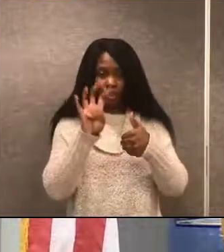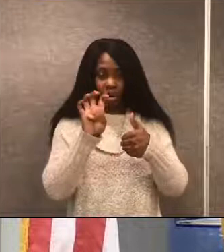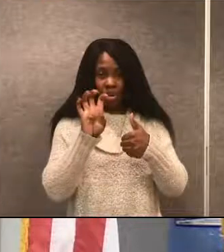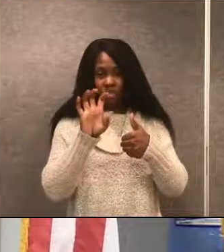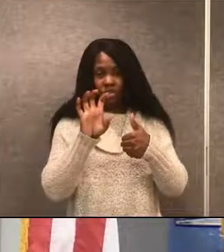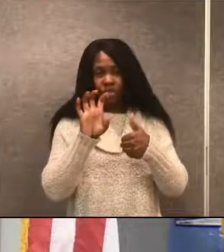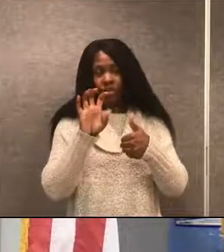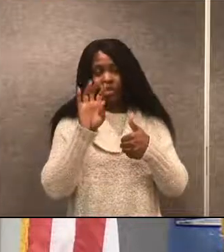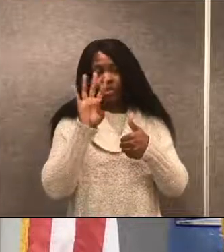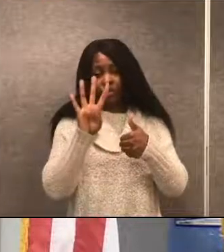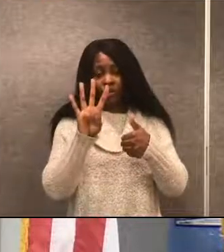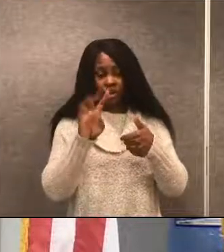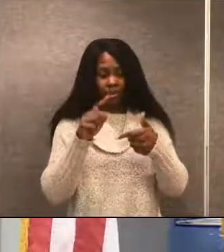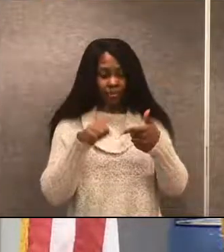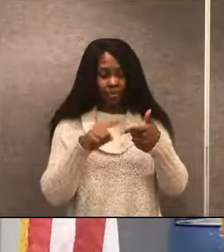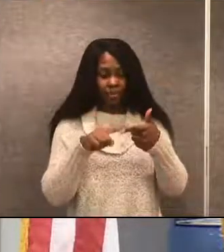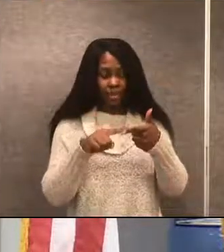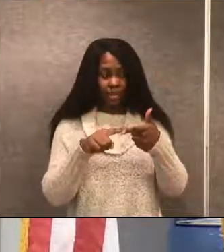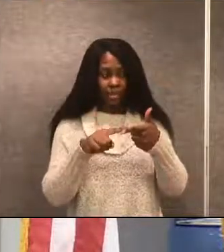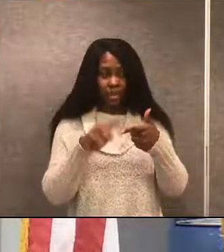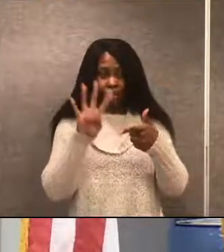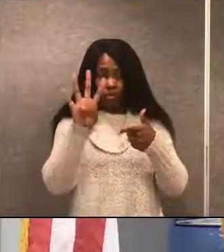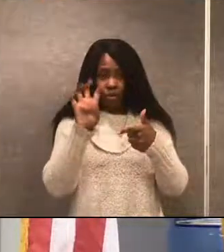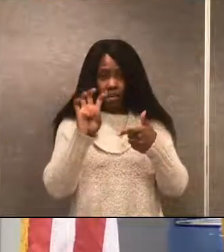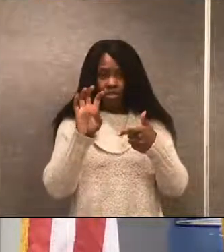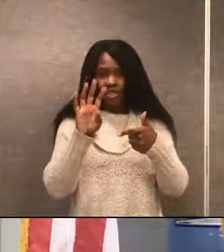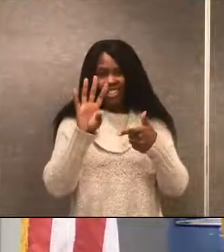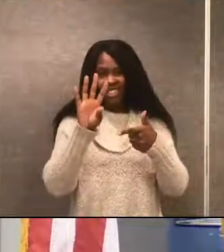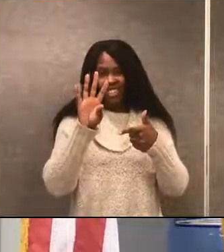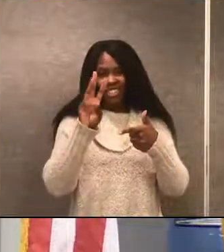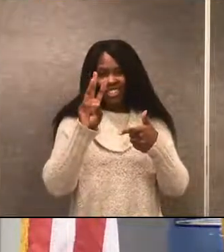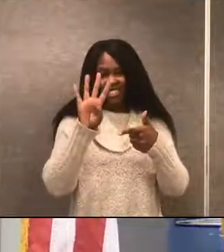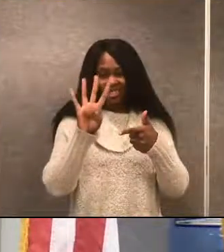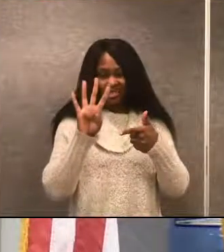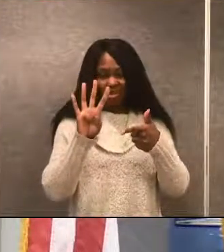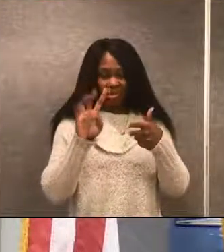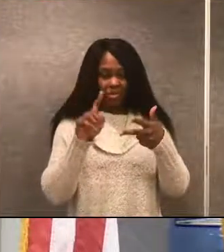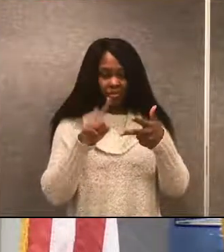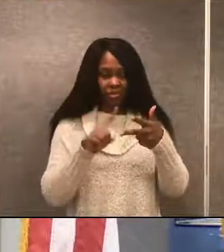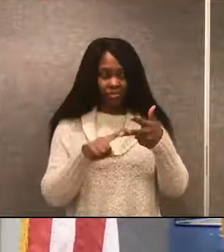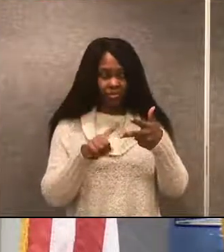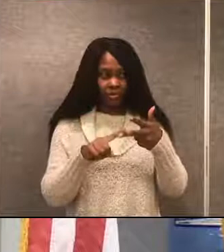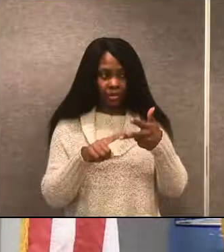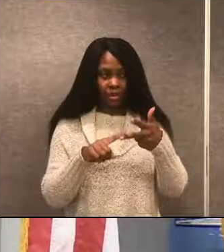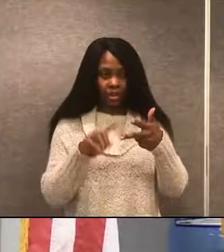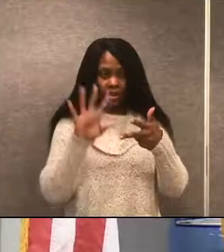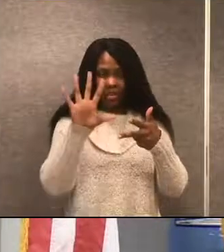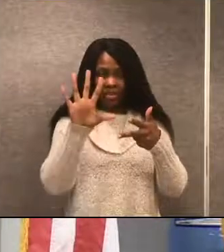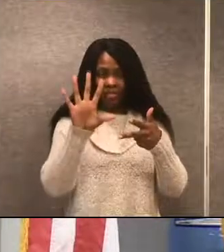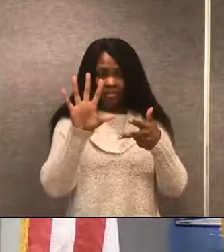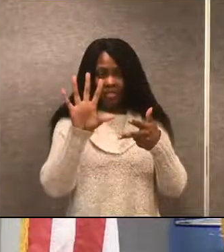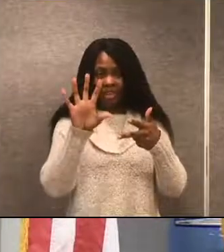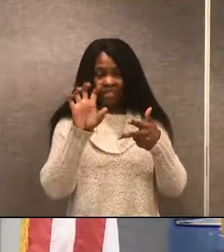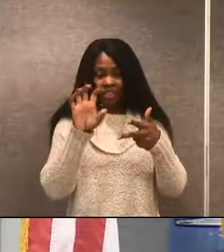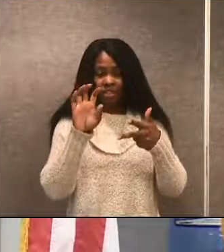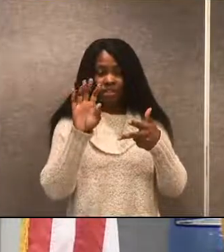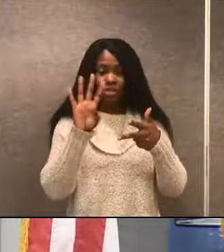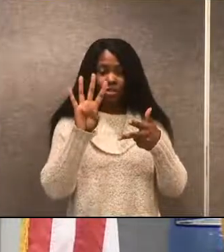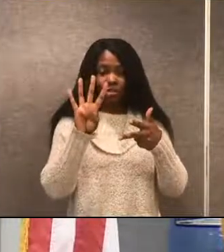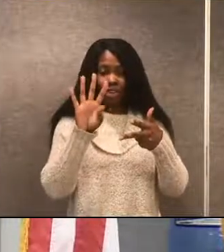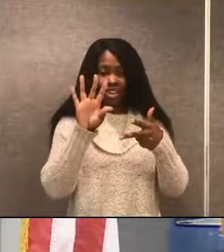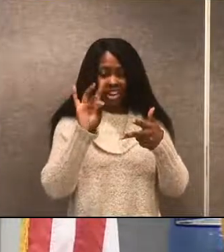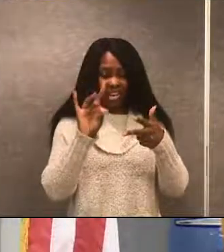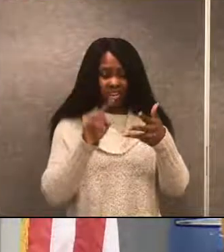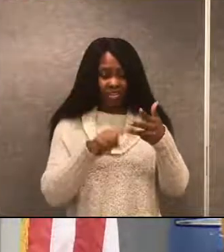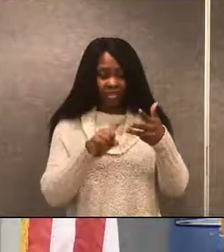404 positive cases. In the second ward, 464. In the third ward, 548. In the